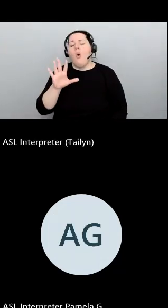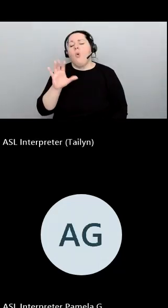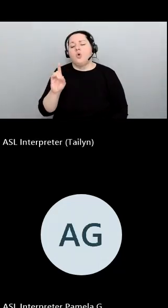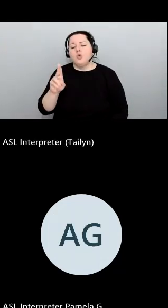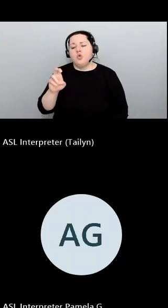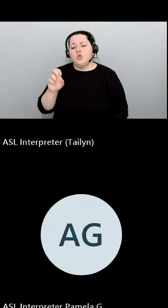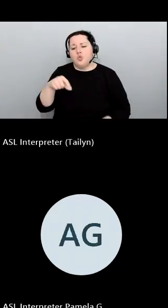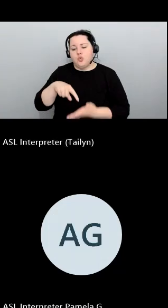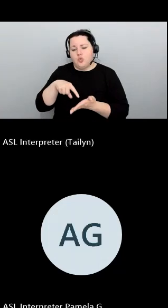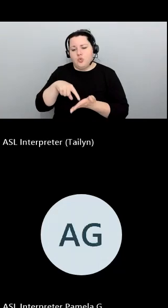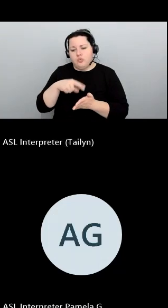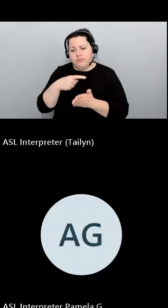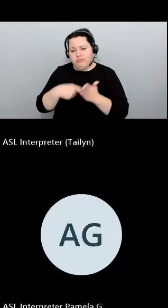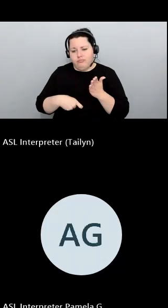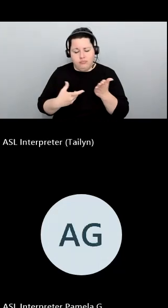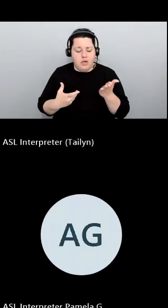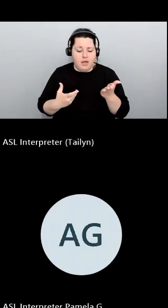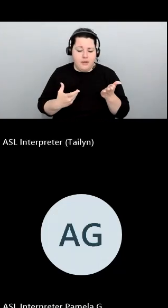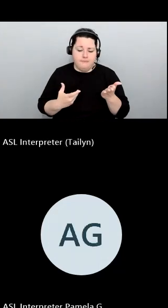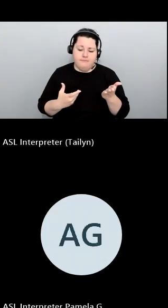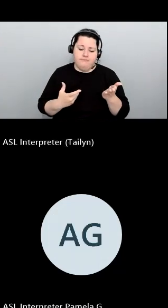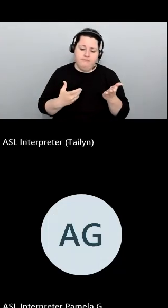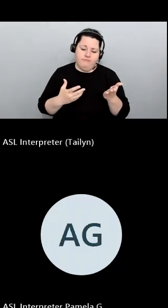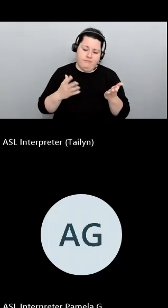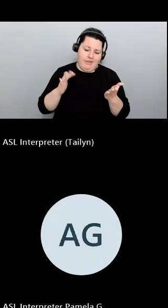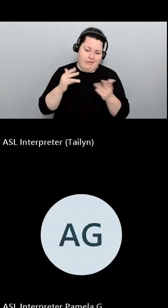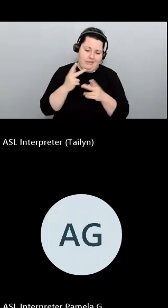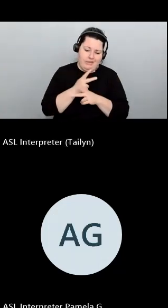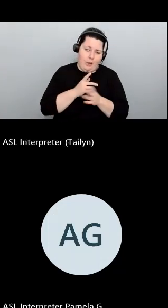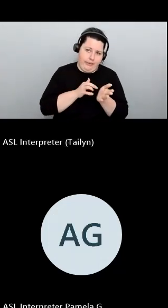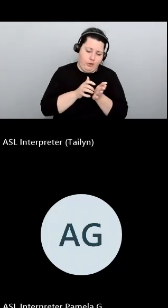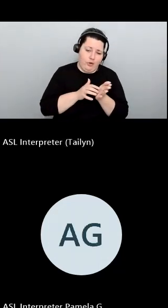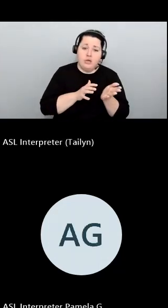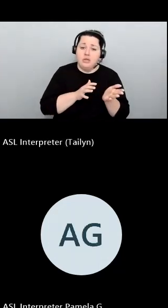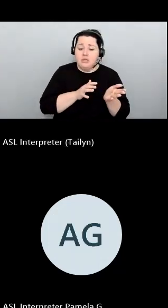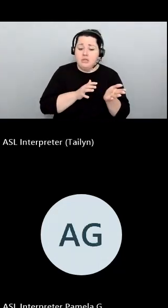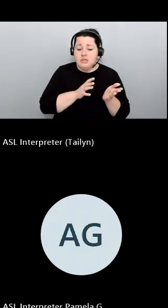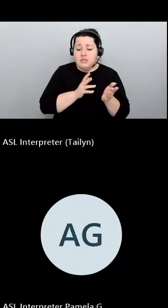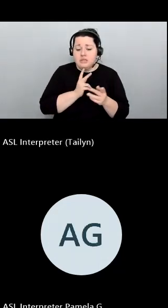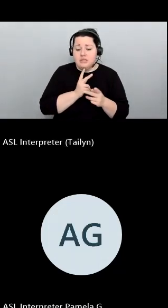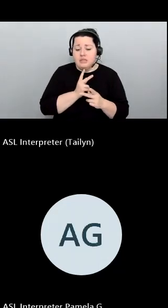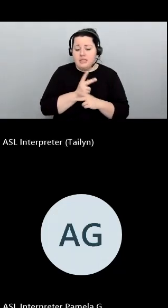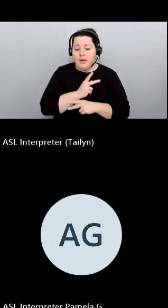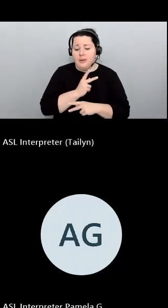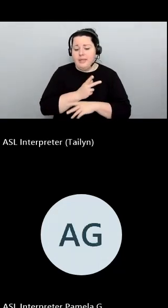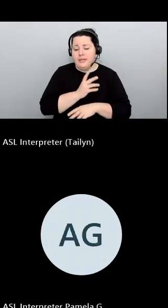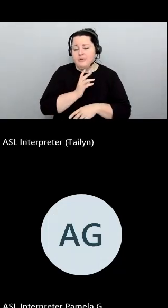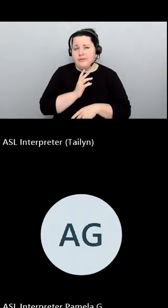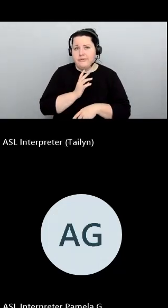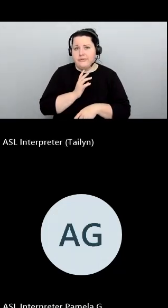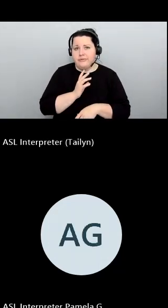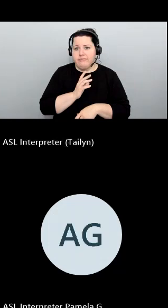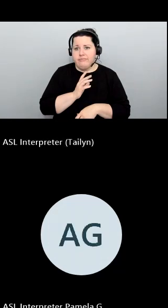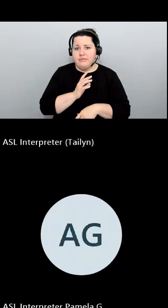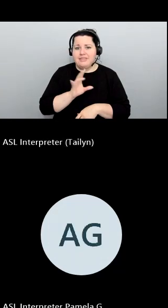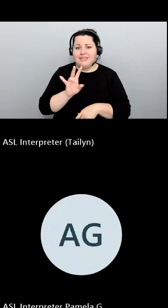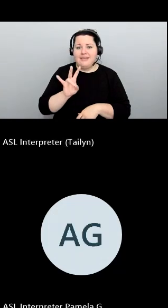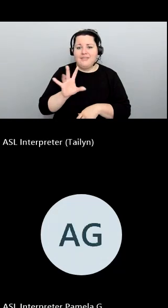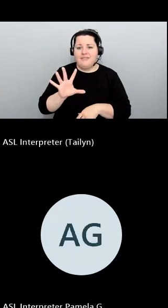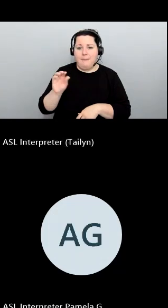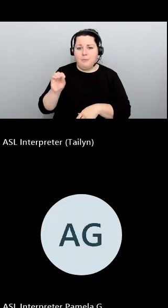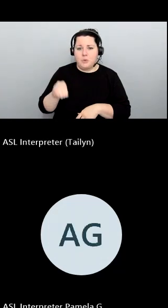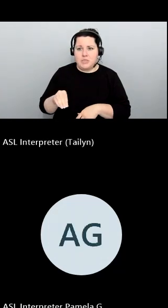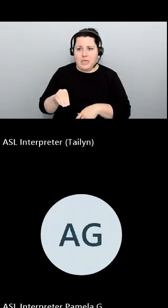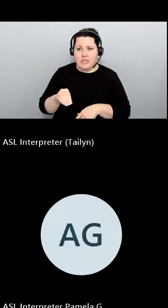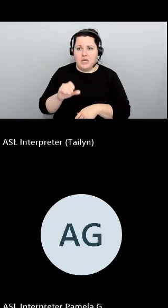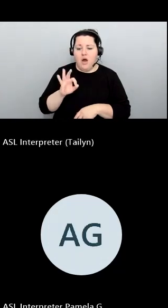Yeah, I probably should have said, besides just saying there's the calculator, it's calculated based off of 75% of 1